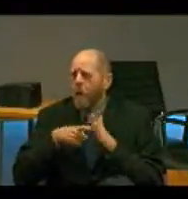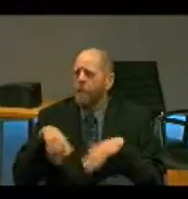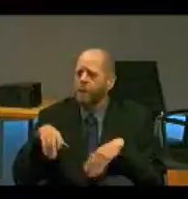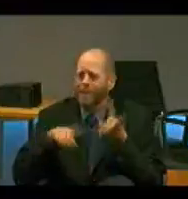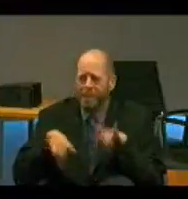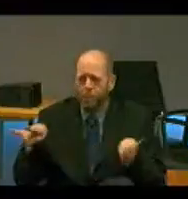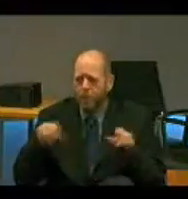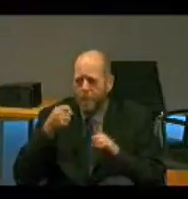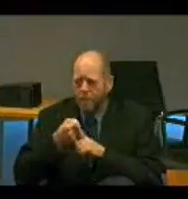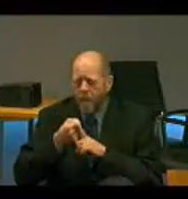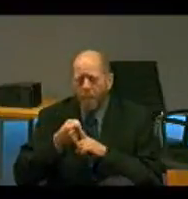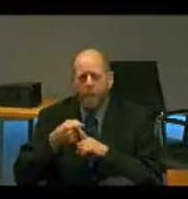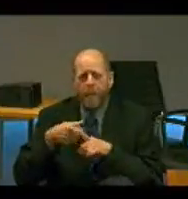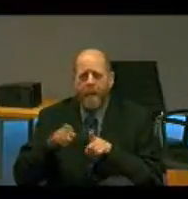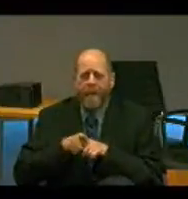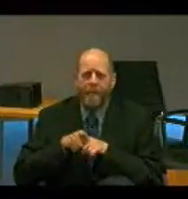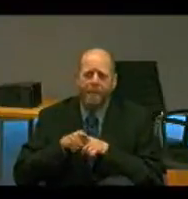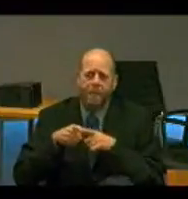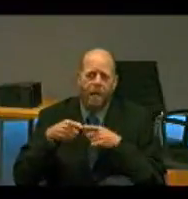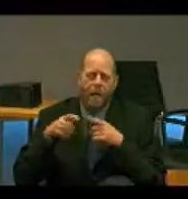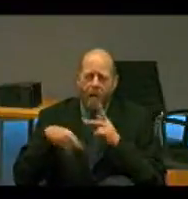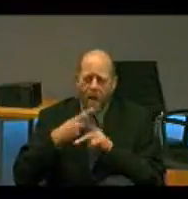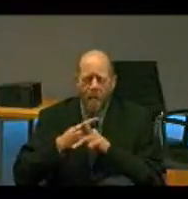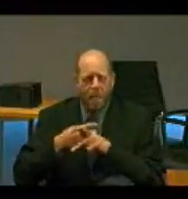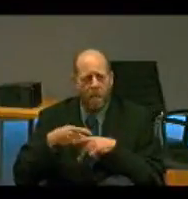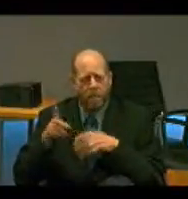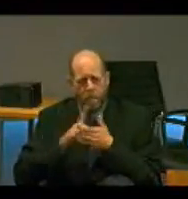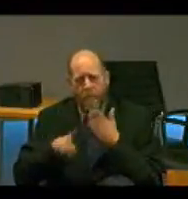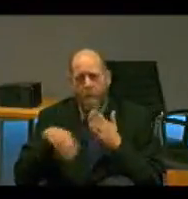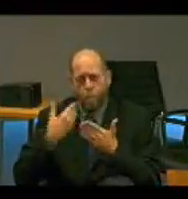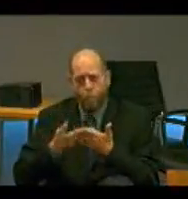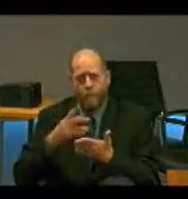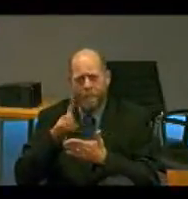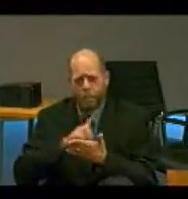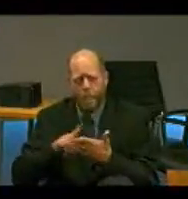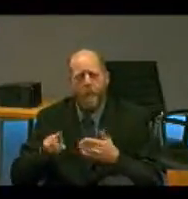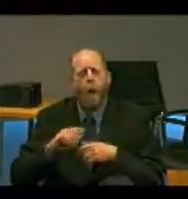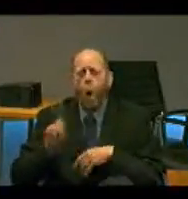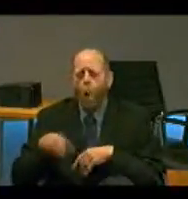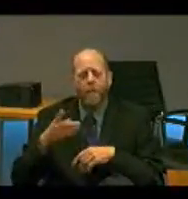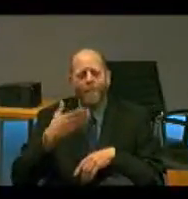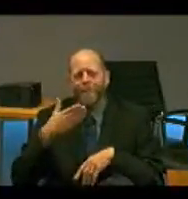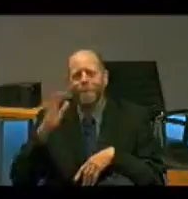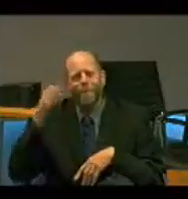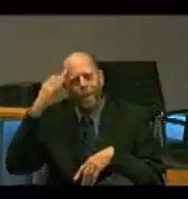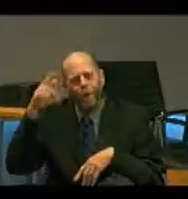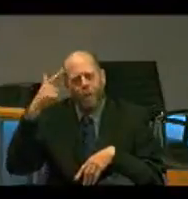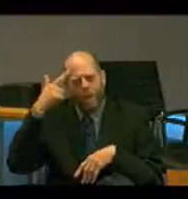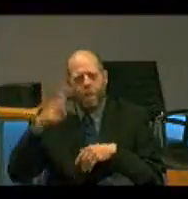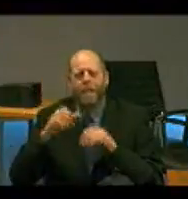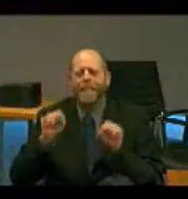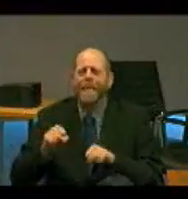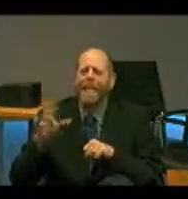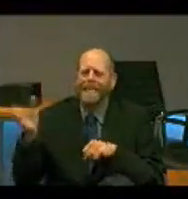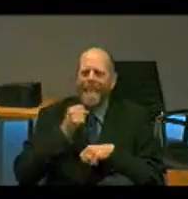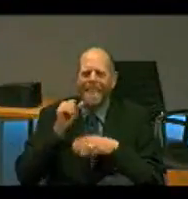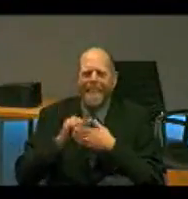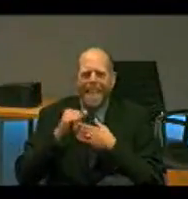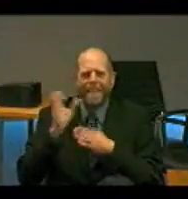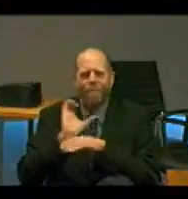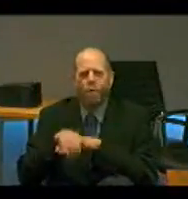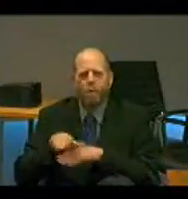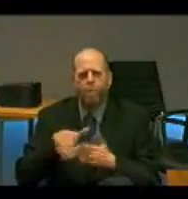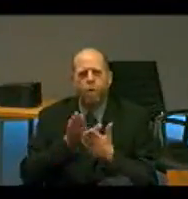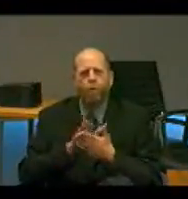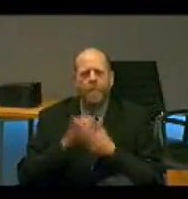disparate impact as a form of discrimination and a way of proving discrimination, only the federal government can take that enforcement